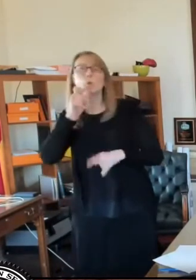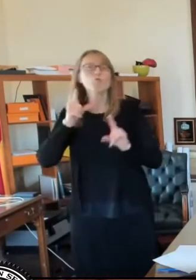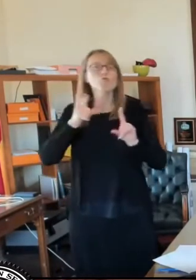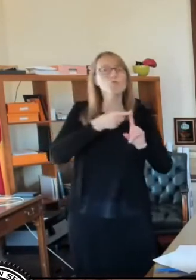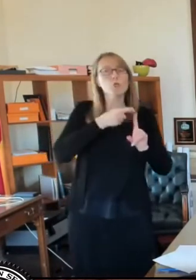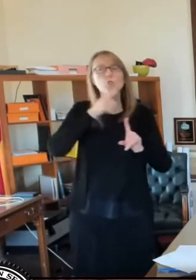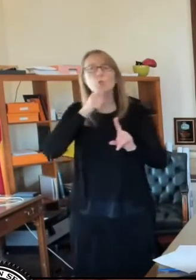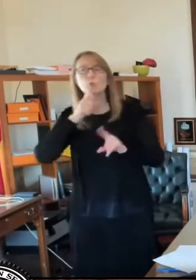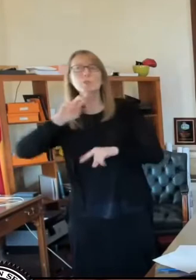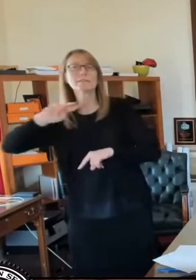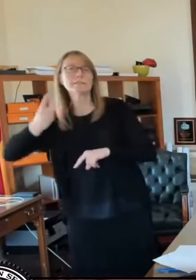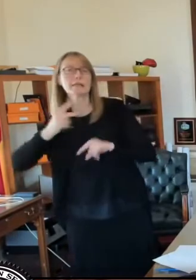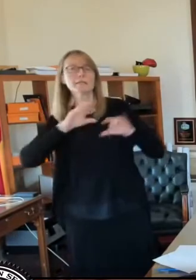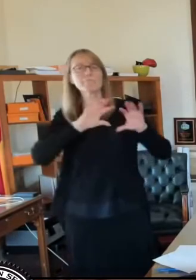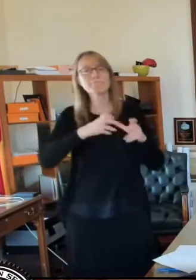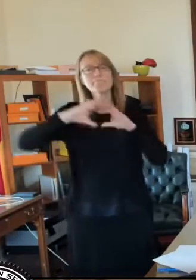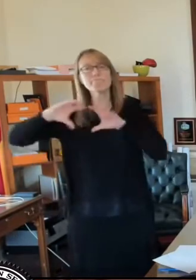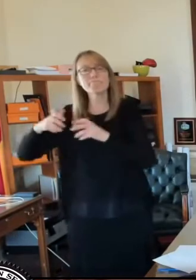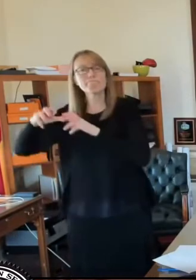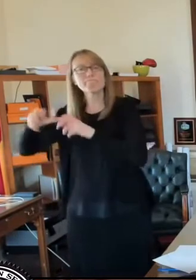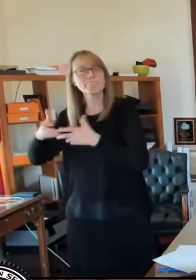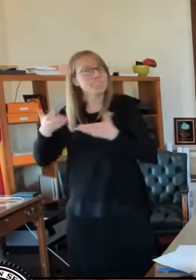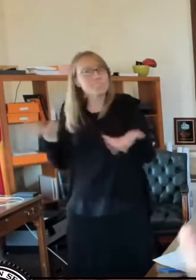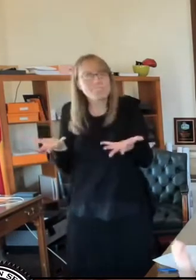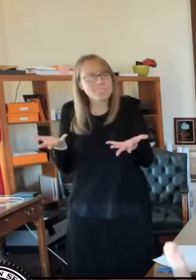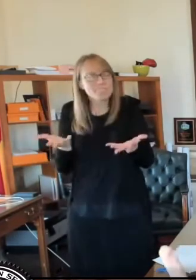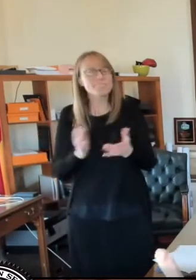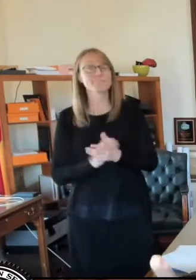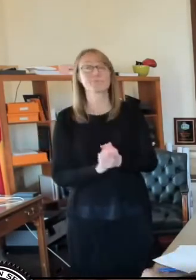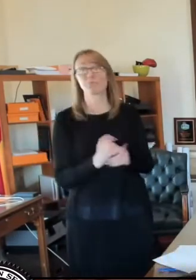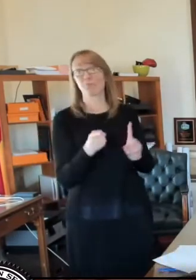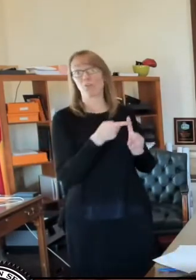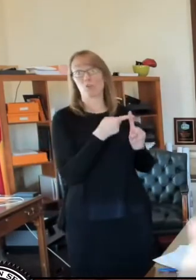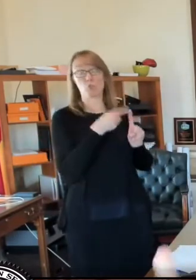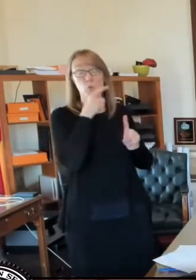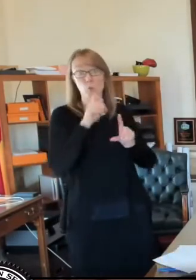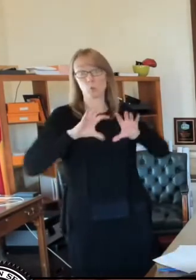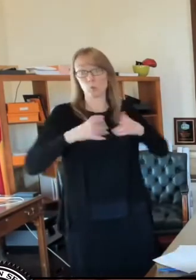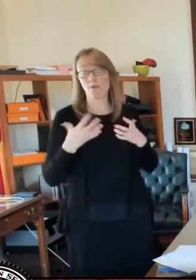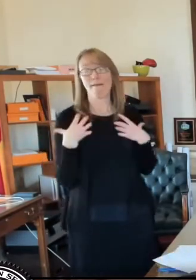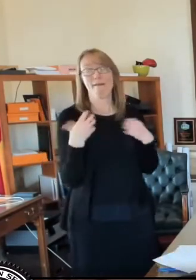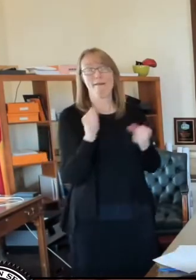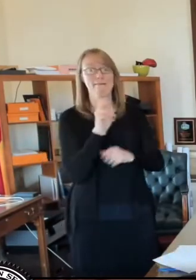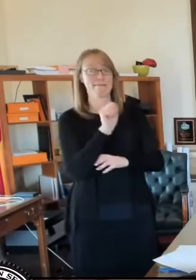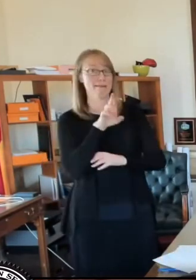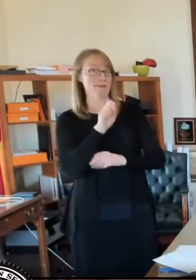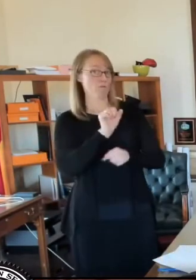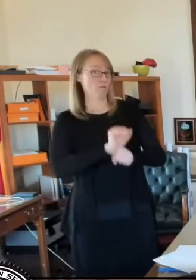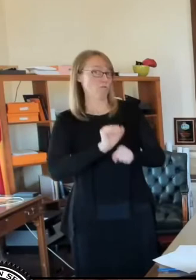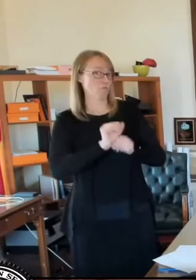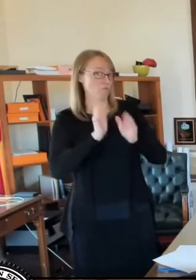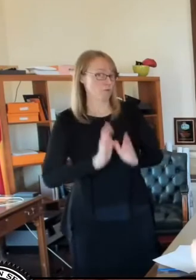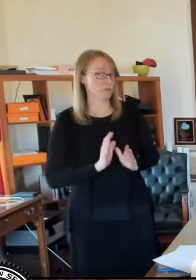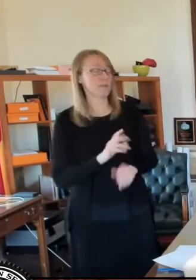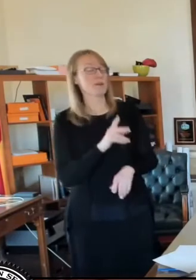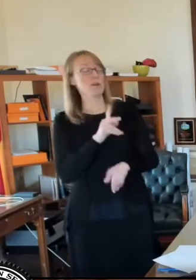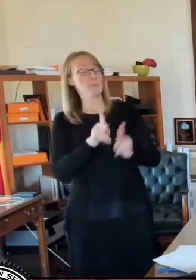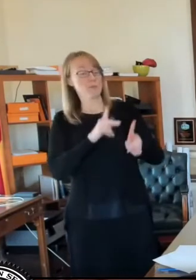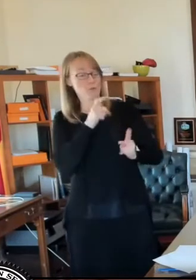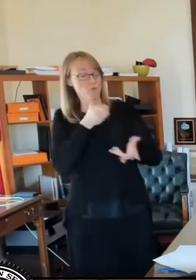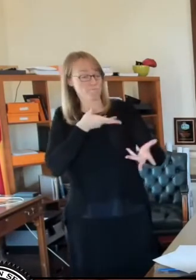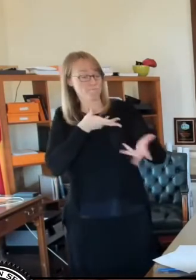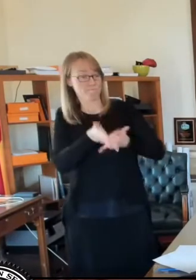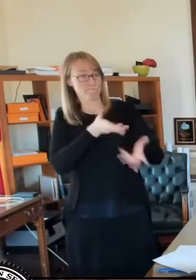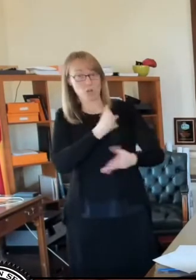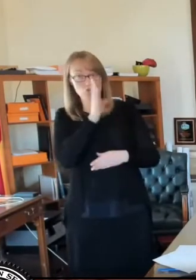and who gets it first. And so first is healthcare workers, those folks, that personnel and staff who may have